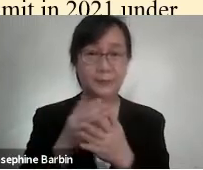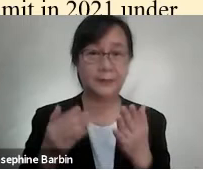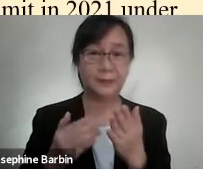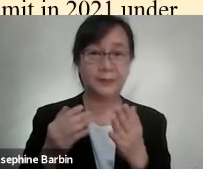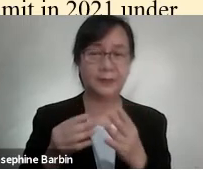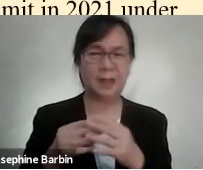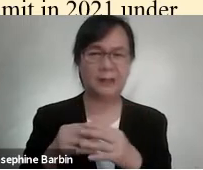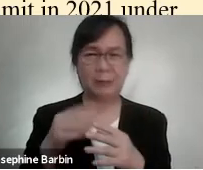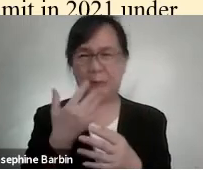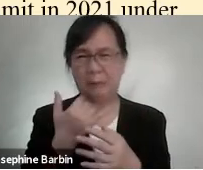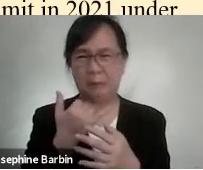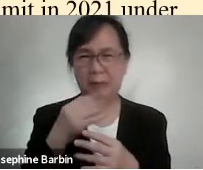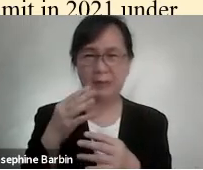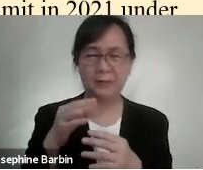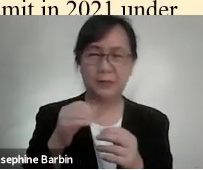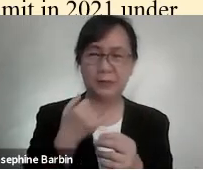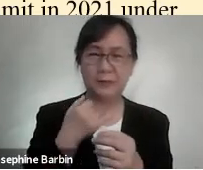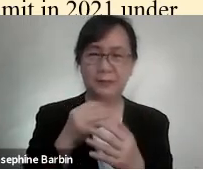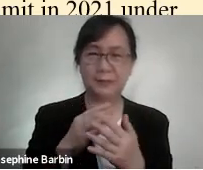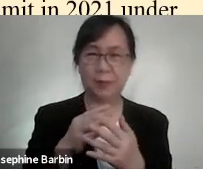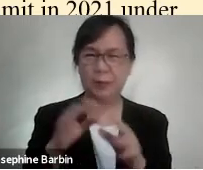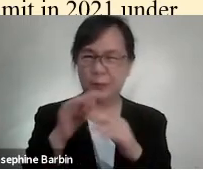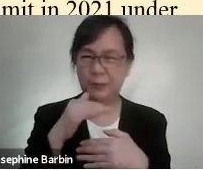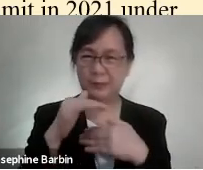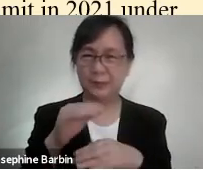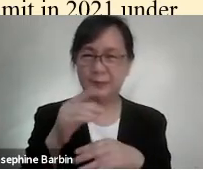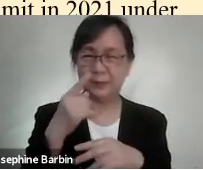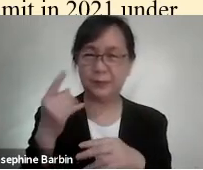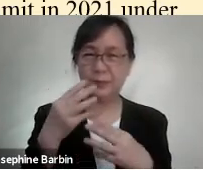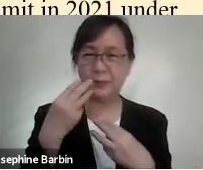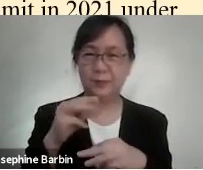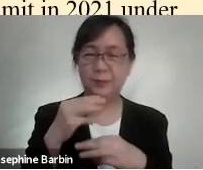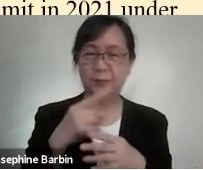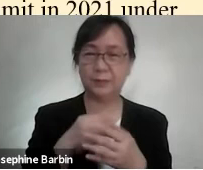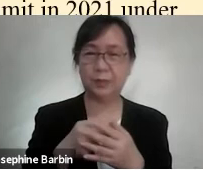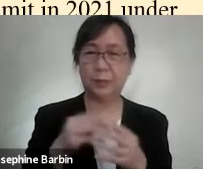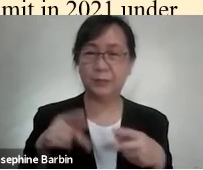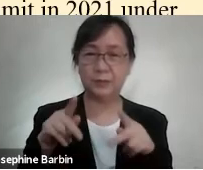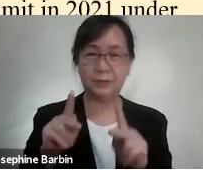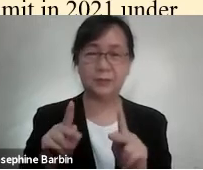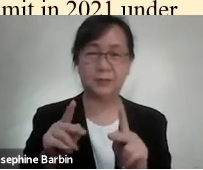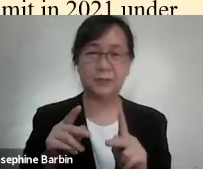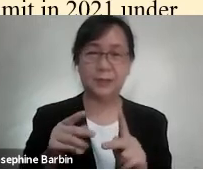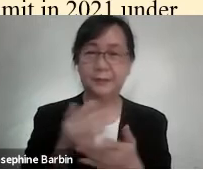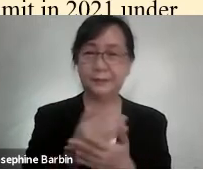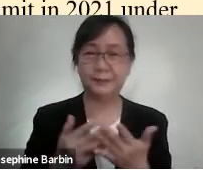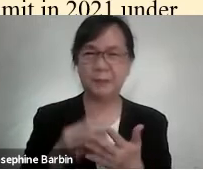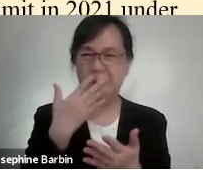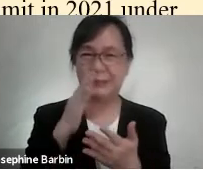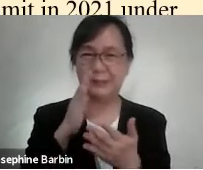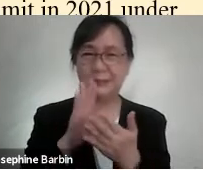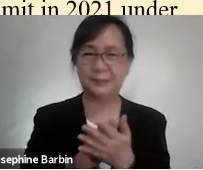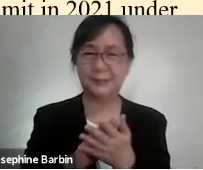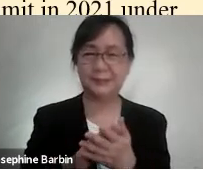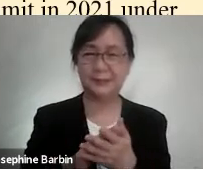some loopholes and some windows of opportunities for some bad guys, if you